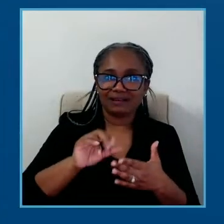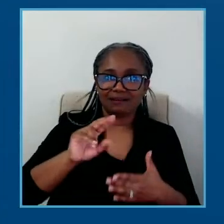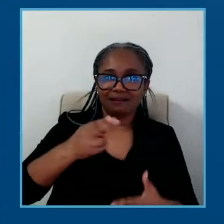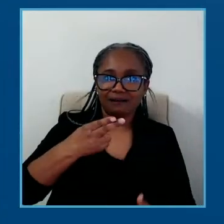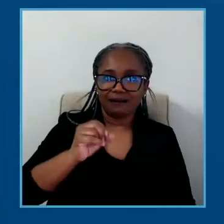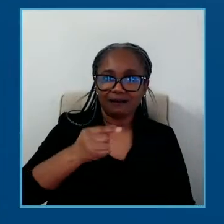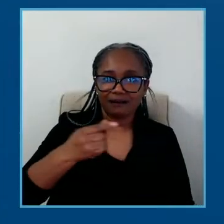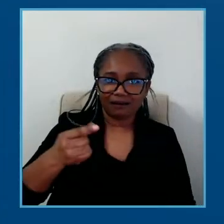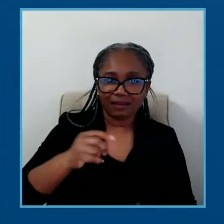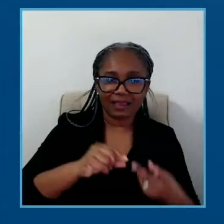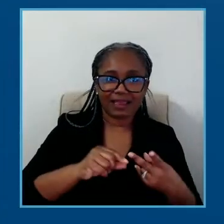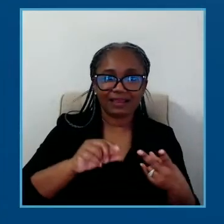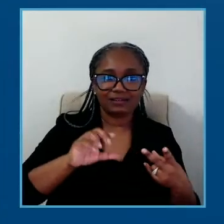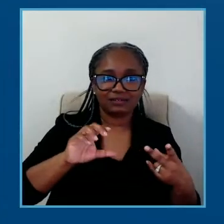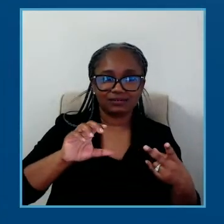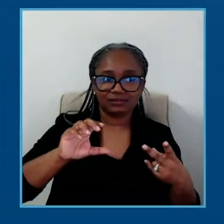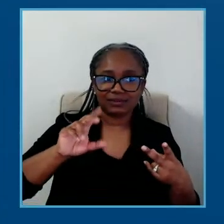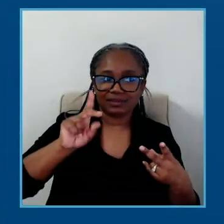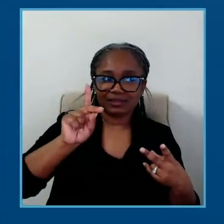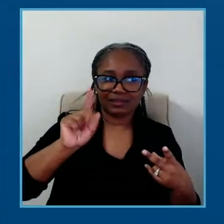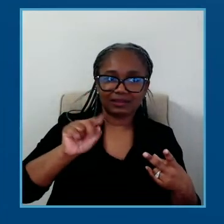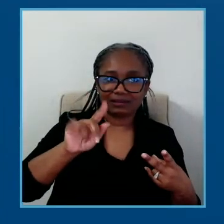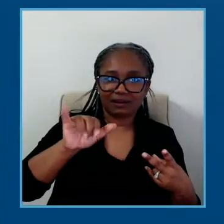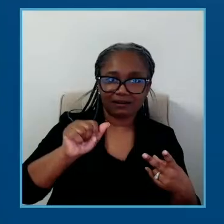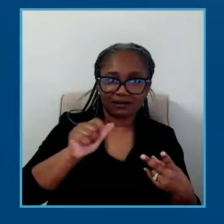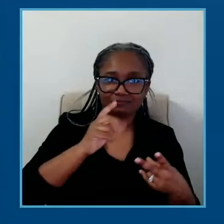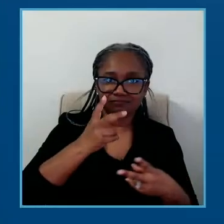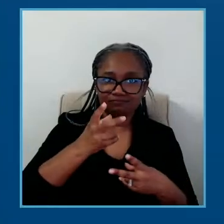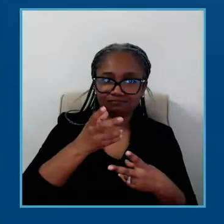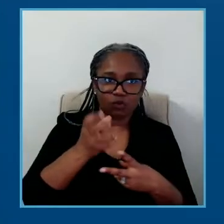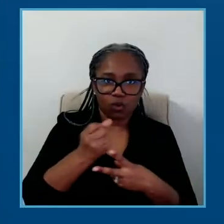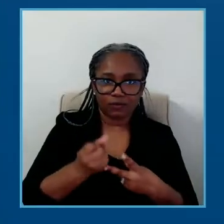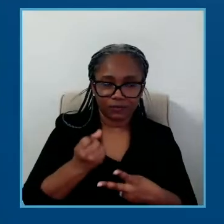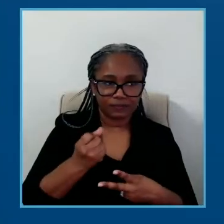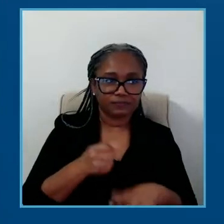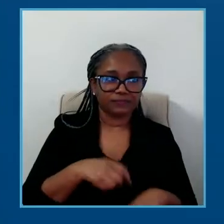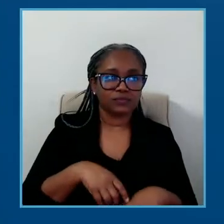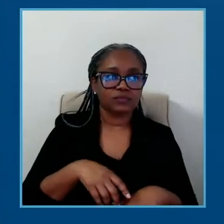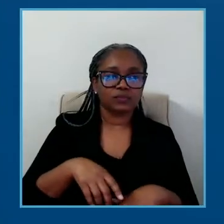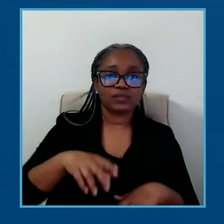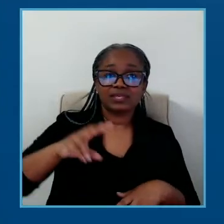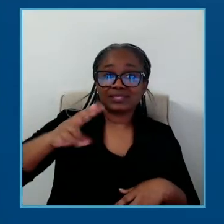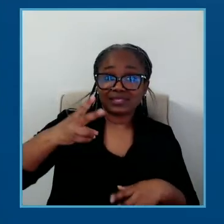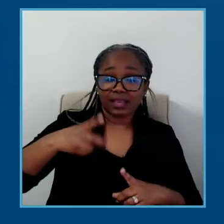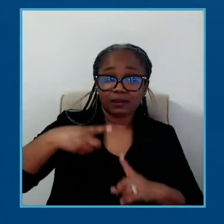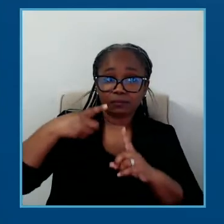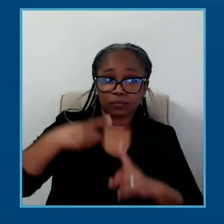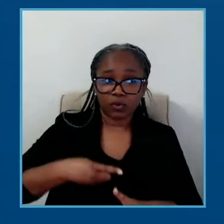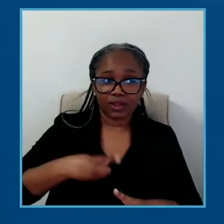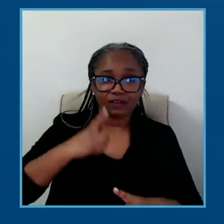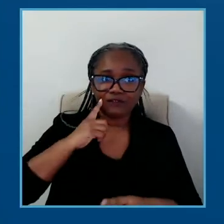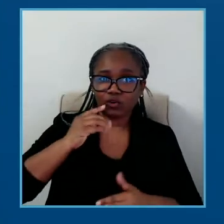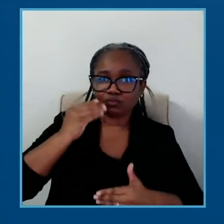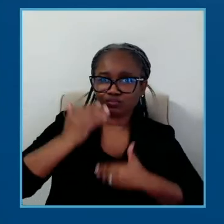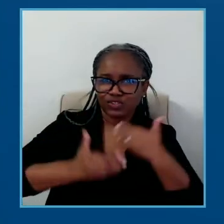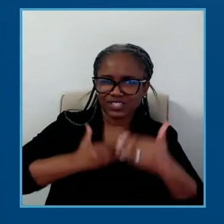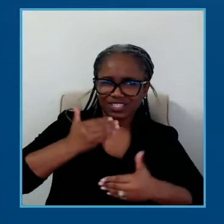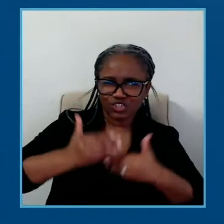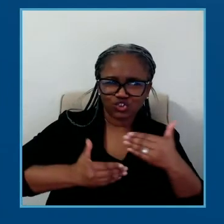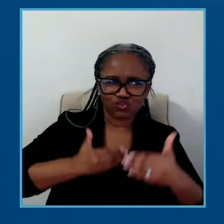Two, on regard to the procedural issues here, I don't see how there would not